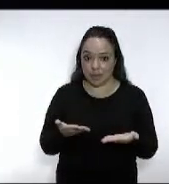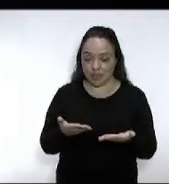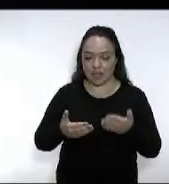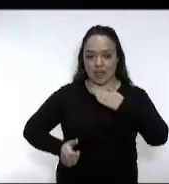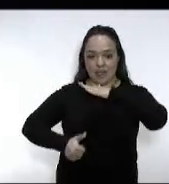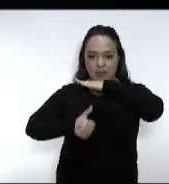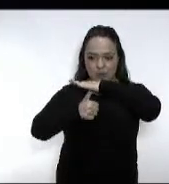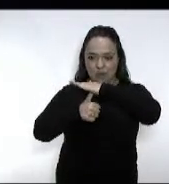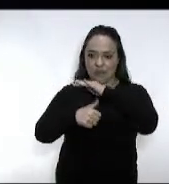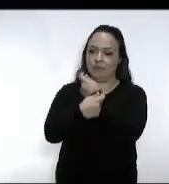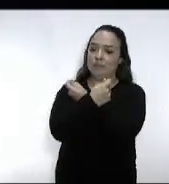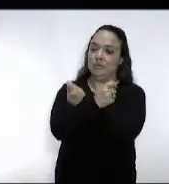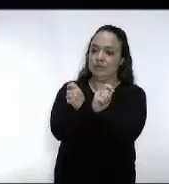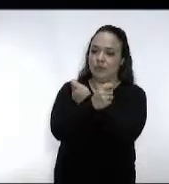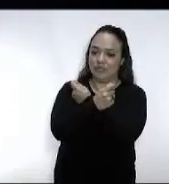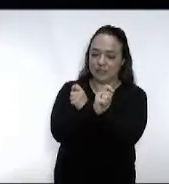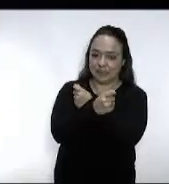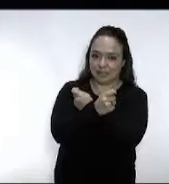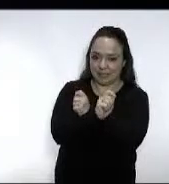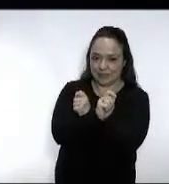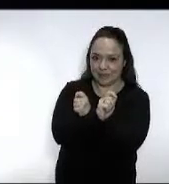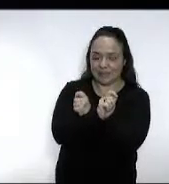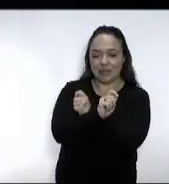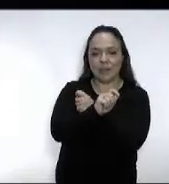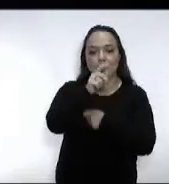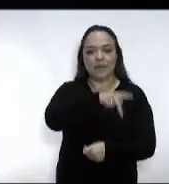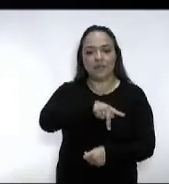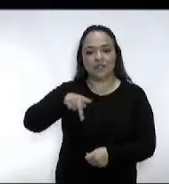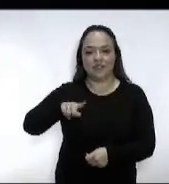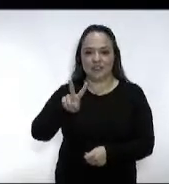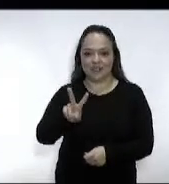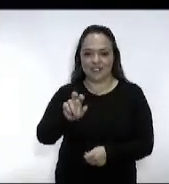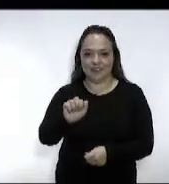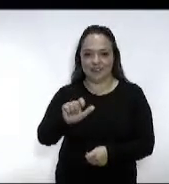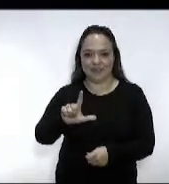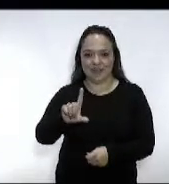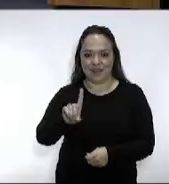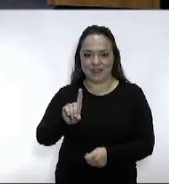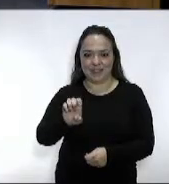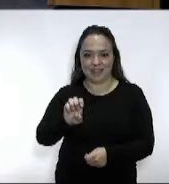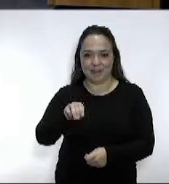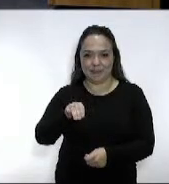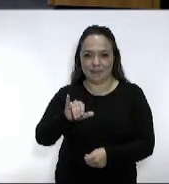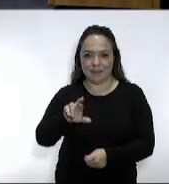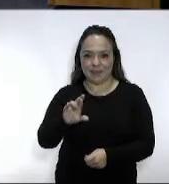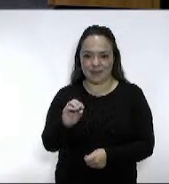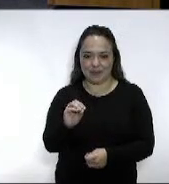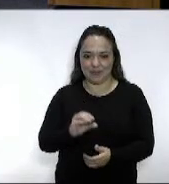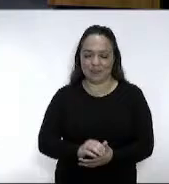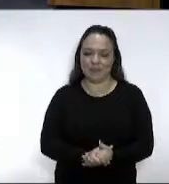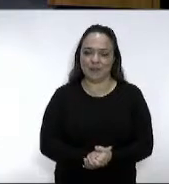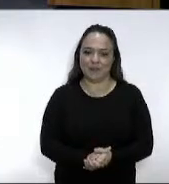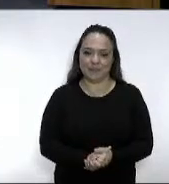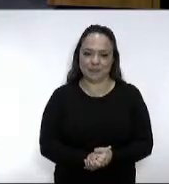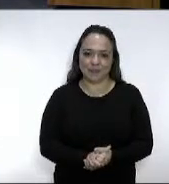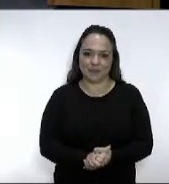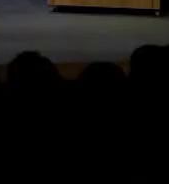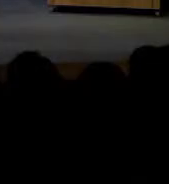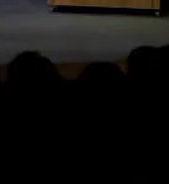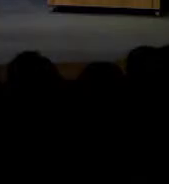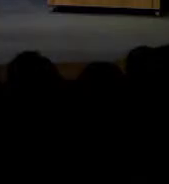program. So we will listen now to the magnificent provost of PUC Paraná, Professor Valdemiro